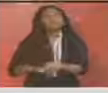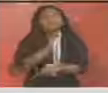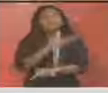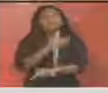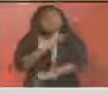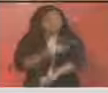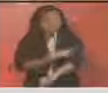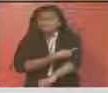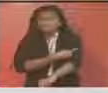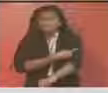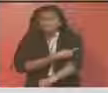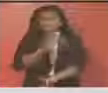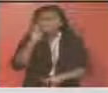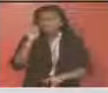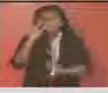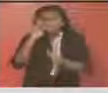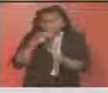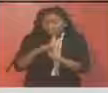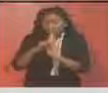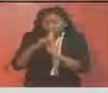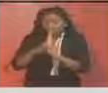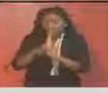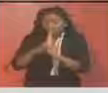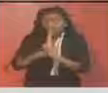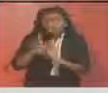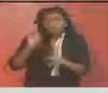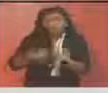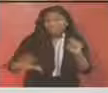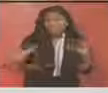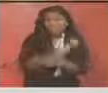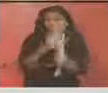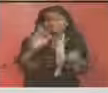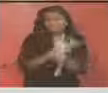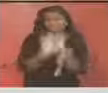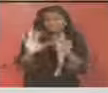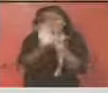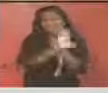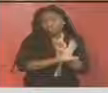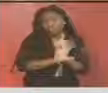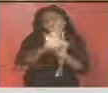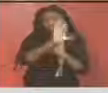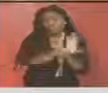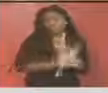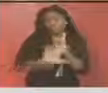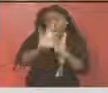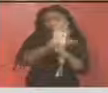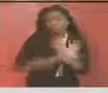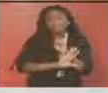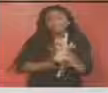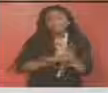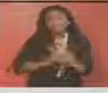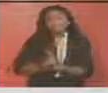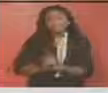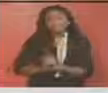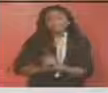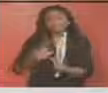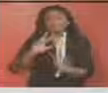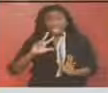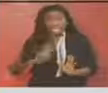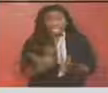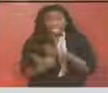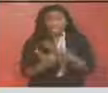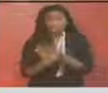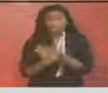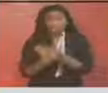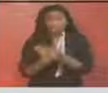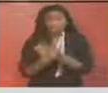There is also some new evidence to suggest that in the case of P1, the Brazilian one, that it